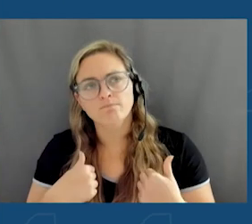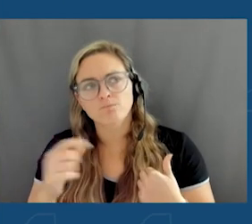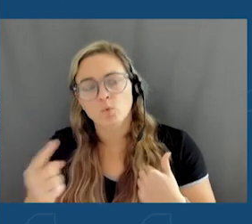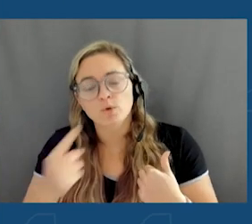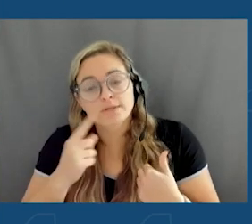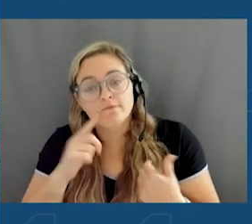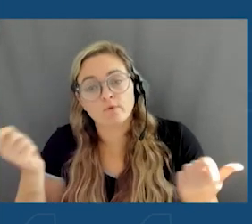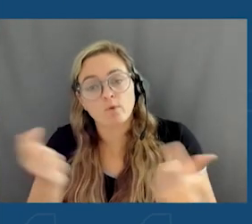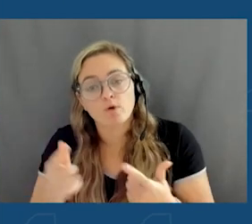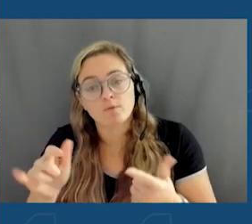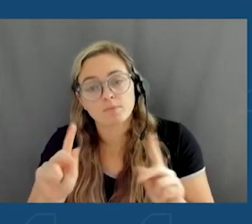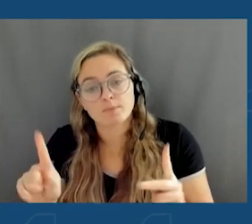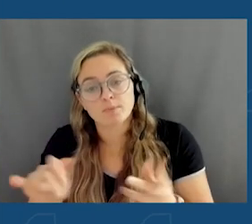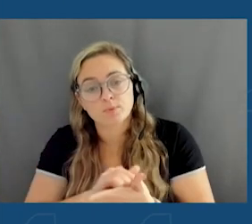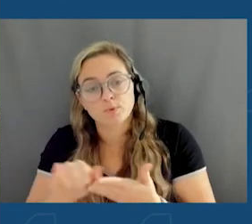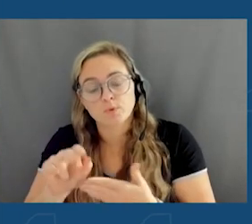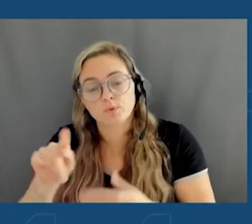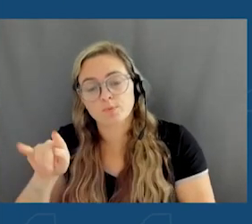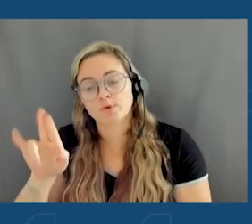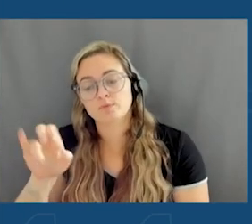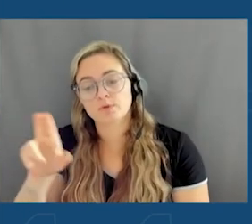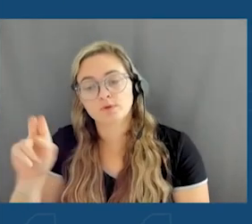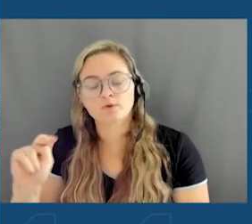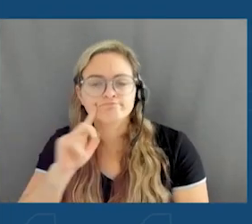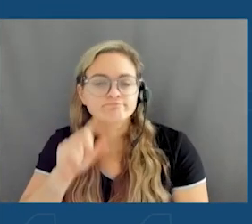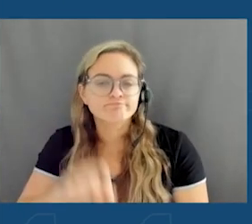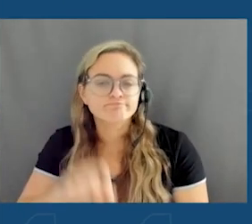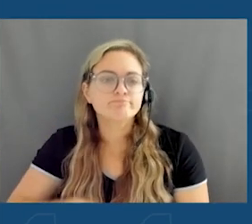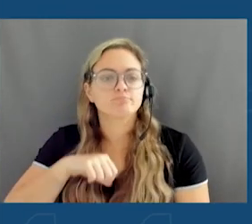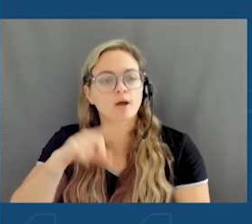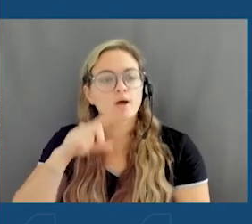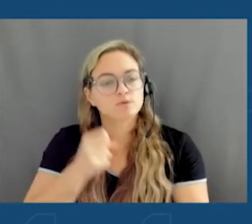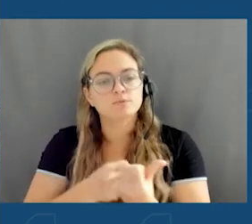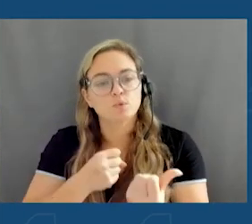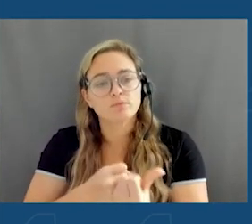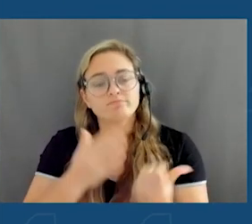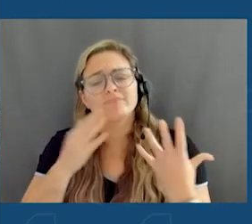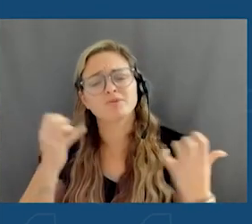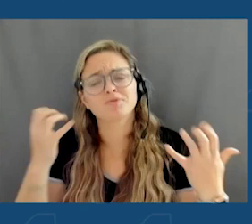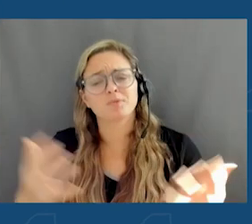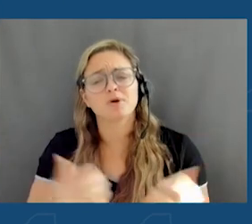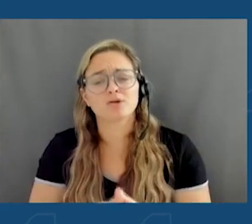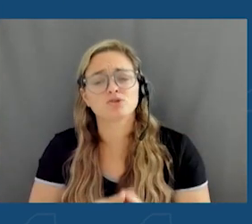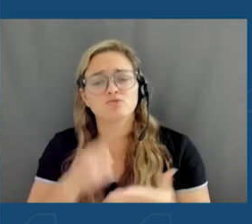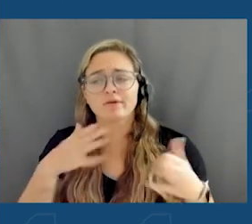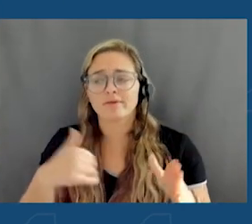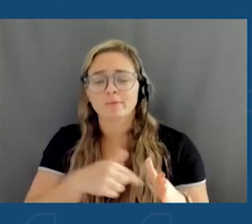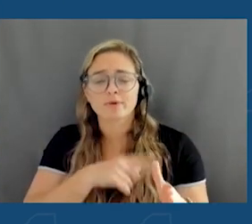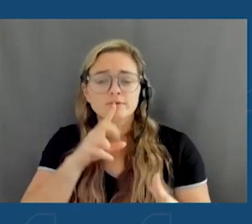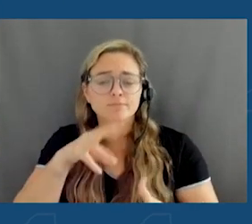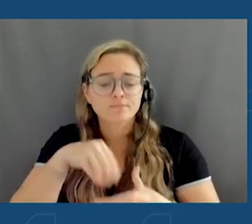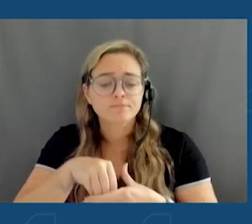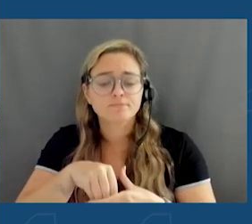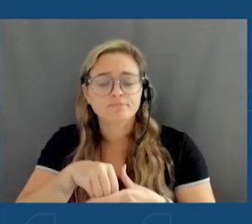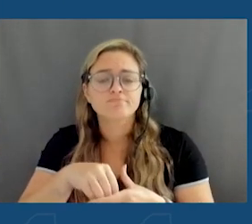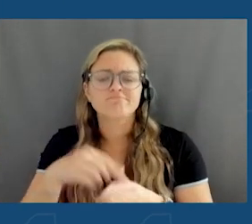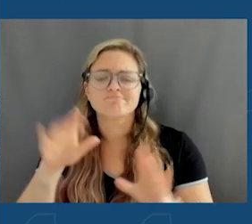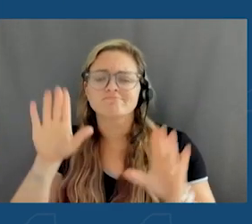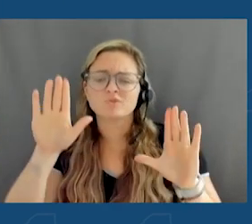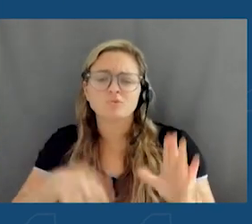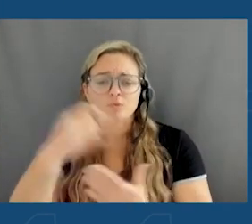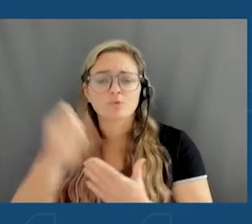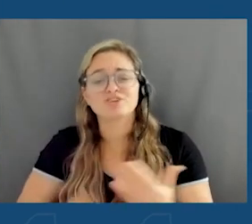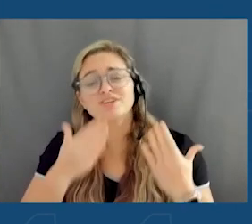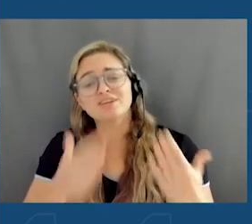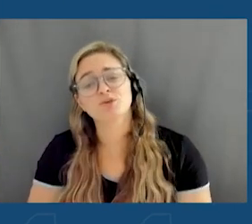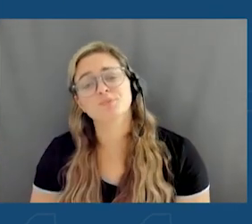everybody at New York Presbyterian, we are so proud to support. So thank you so much for allowing us to participate in this wonderful project. Thank you,